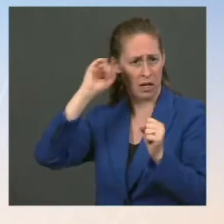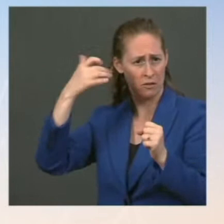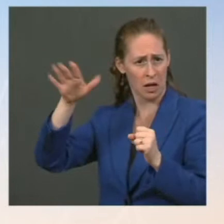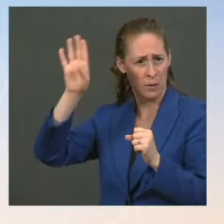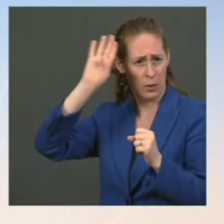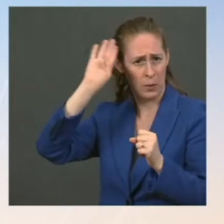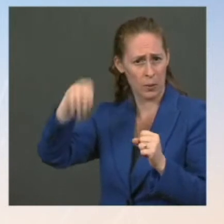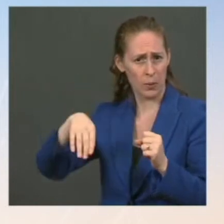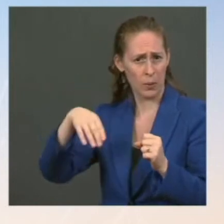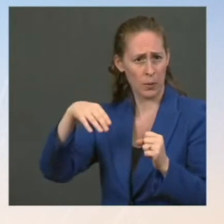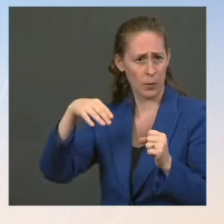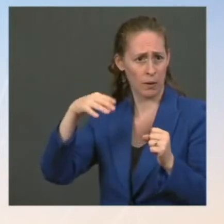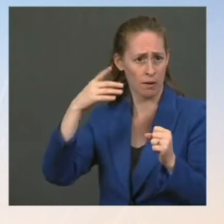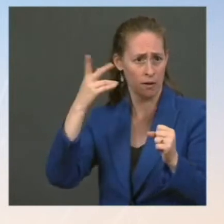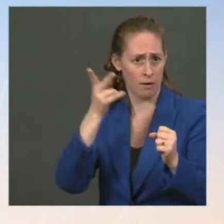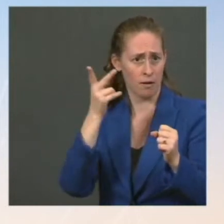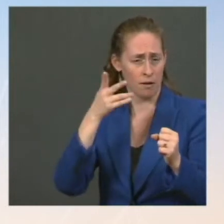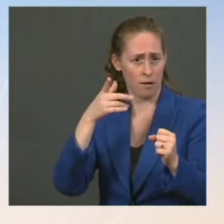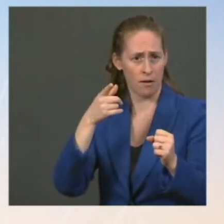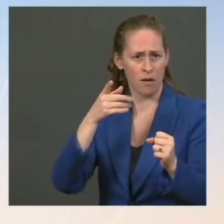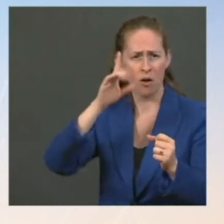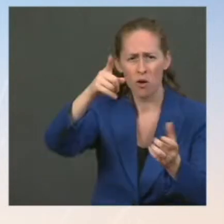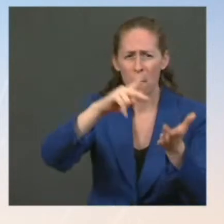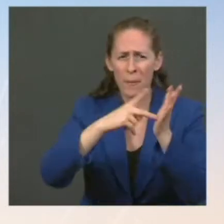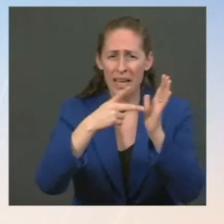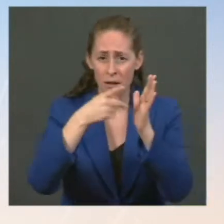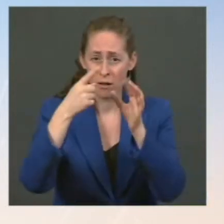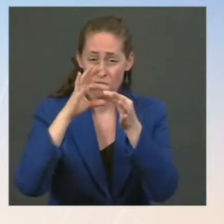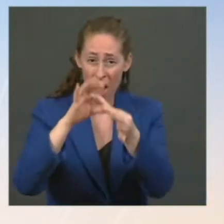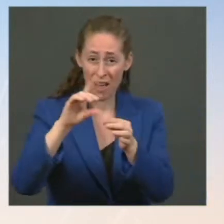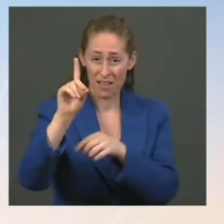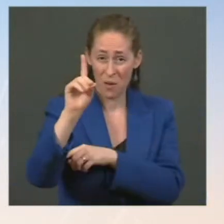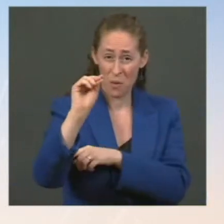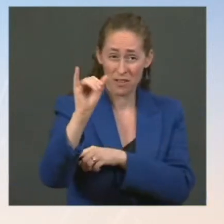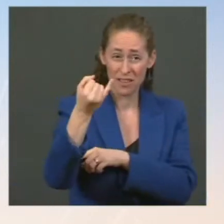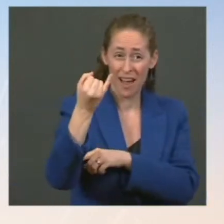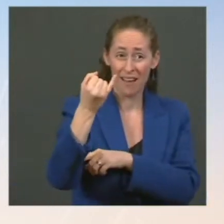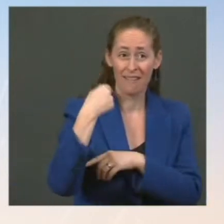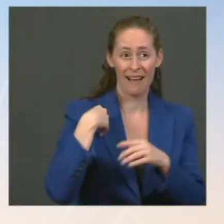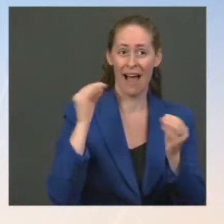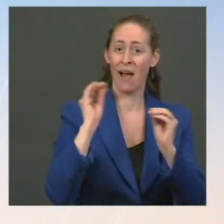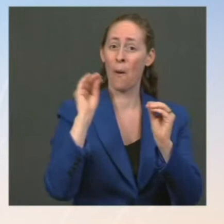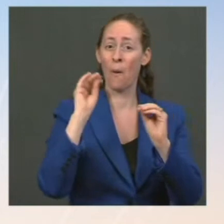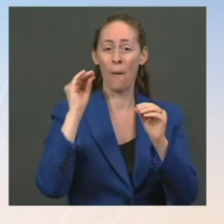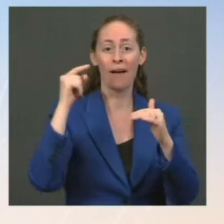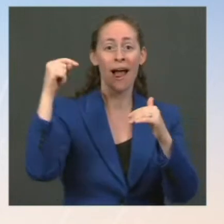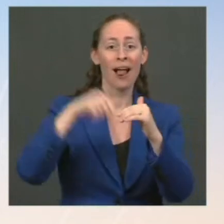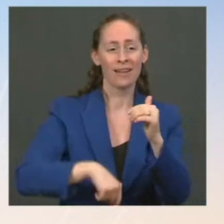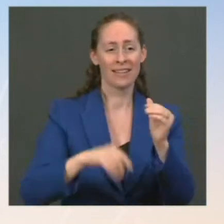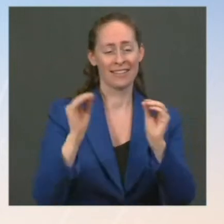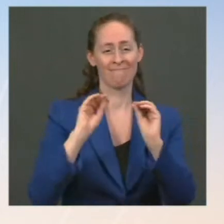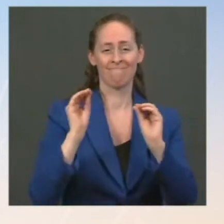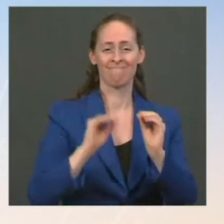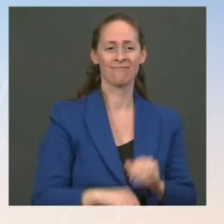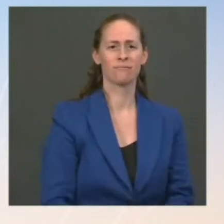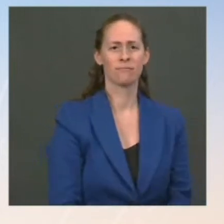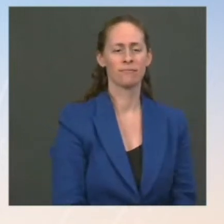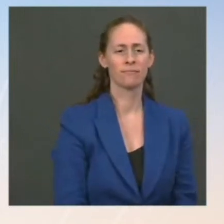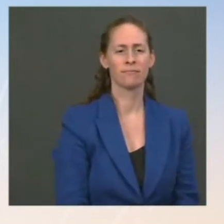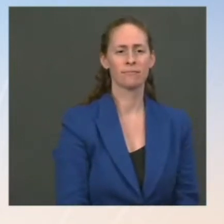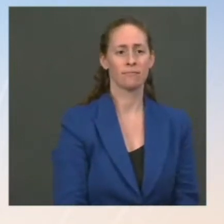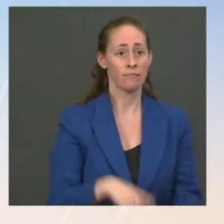were? In terms of the Department of Justice, I don't have any more detail on that. So we don't know whether he knew. Do you know when he